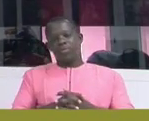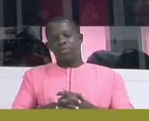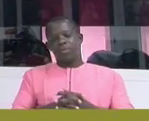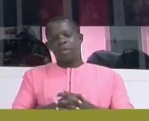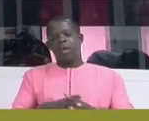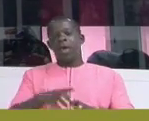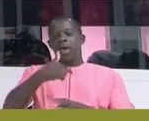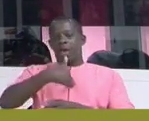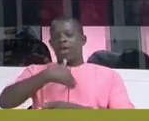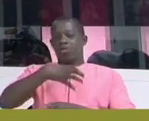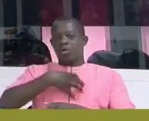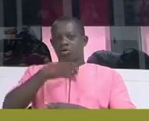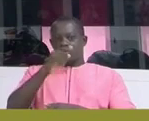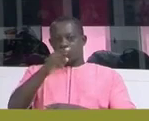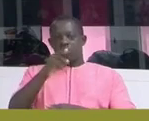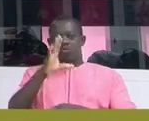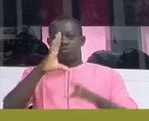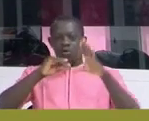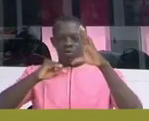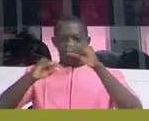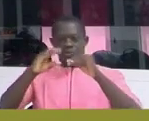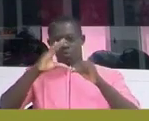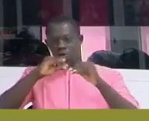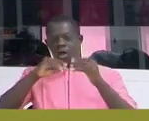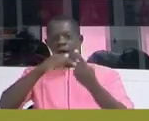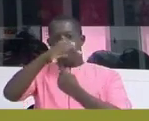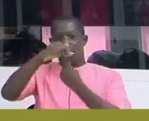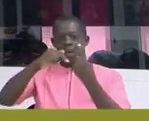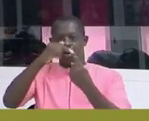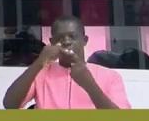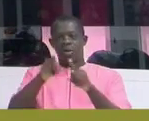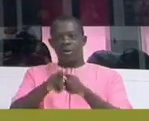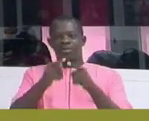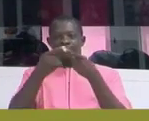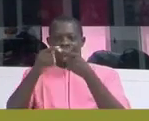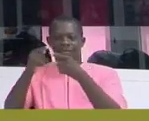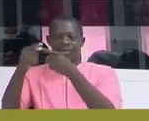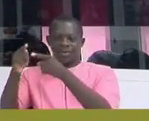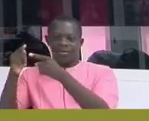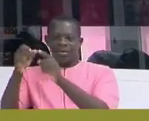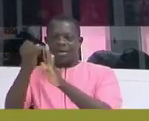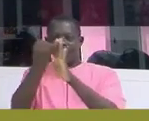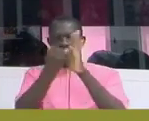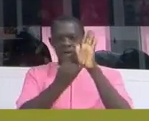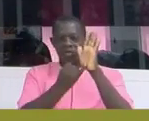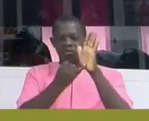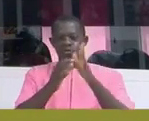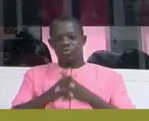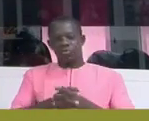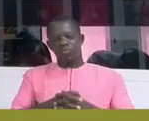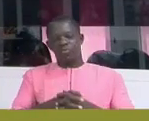uh I would like you to talk about the following issues. Mike, Mike,